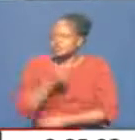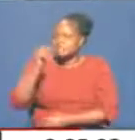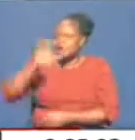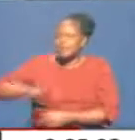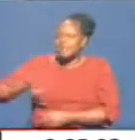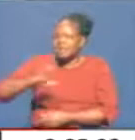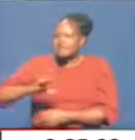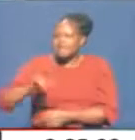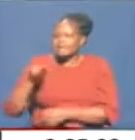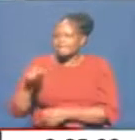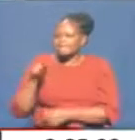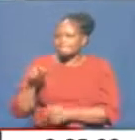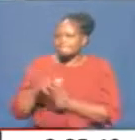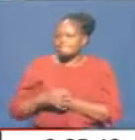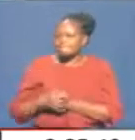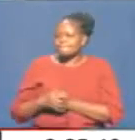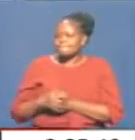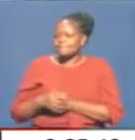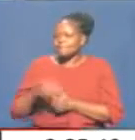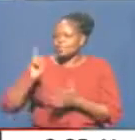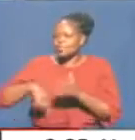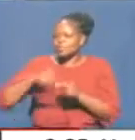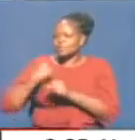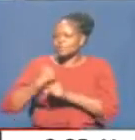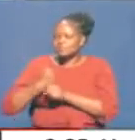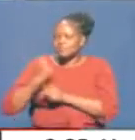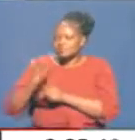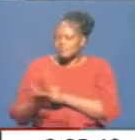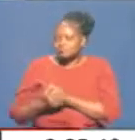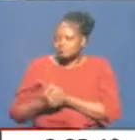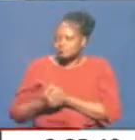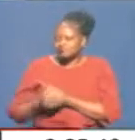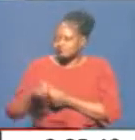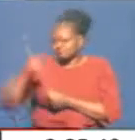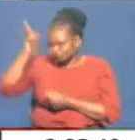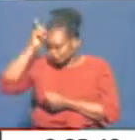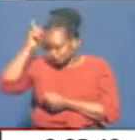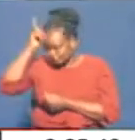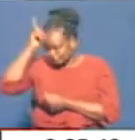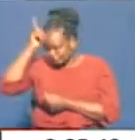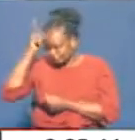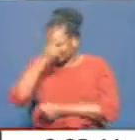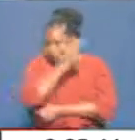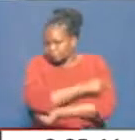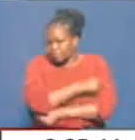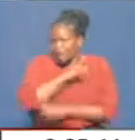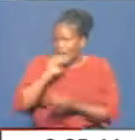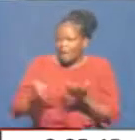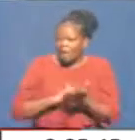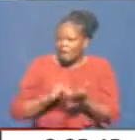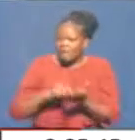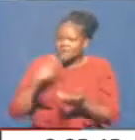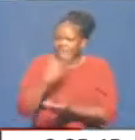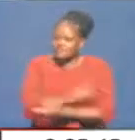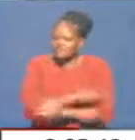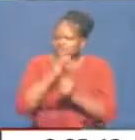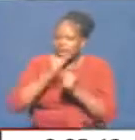the refrigerator that is down there in that rural health facility. How many types of vaccine can it